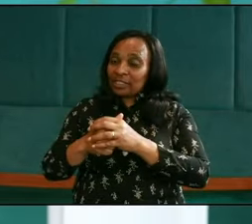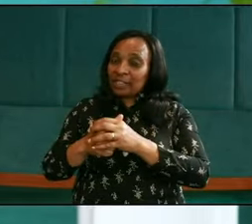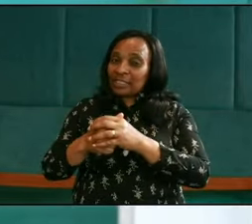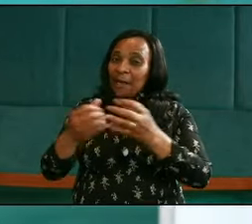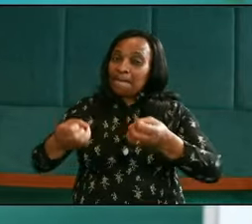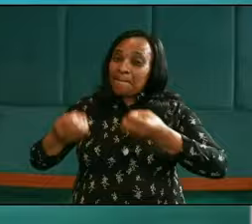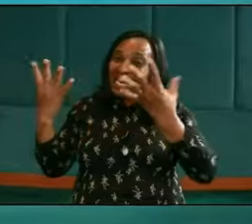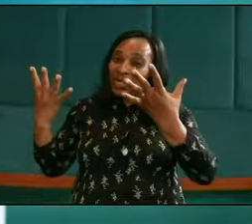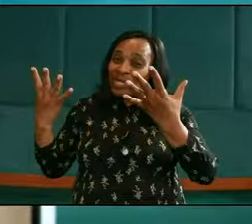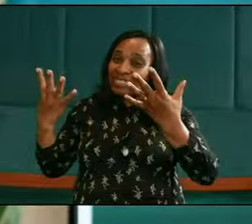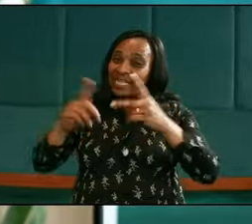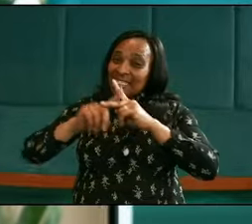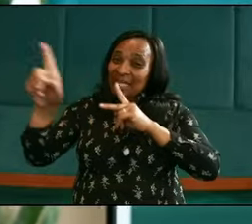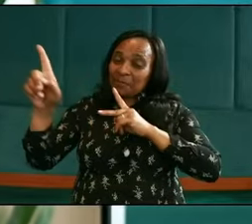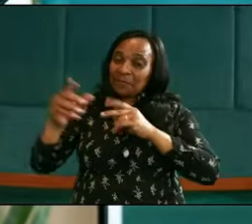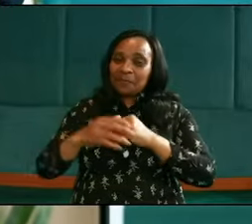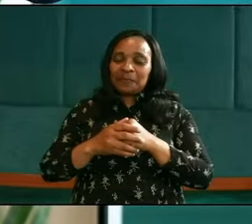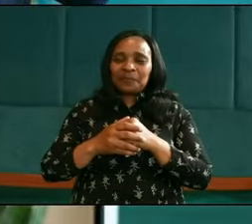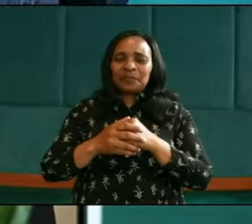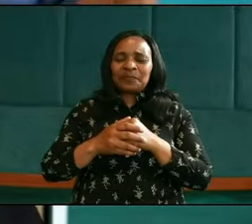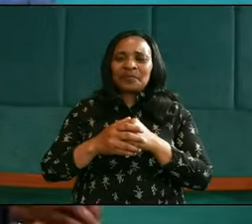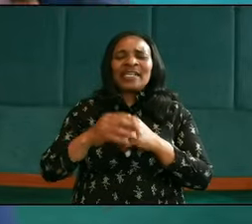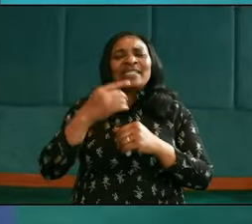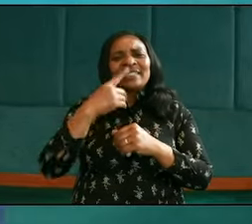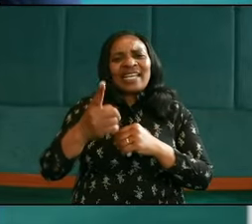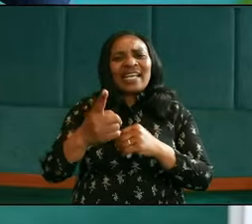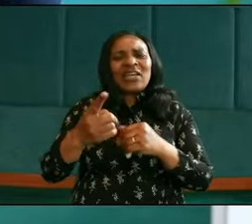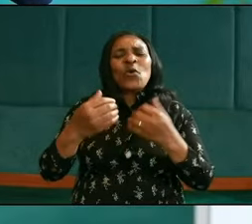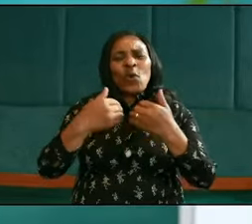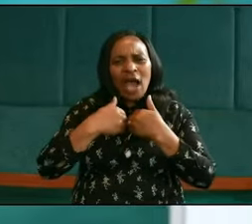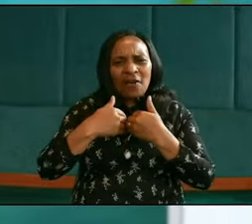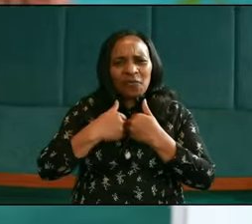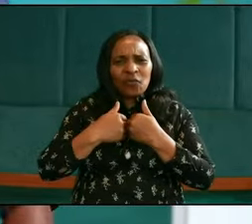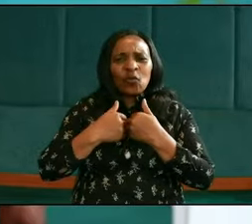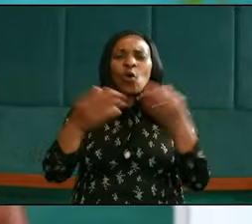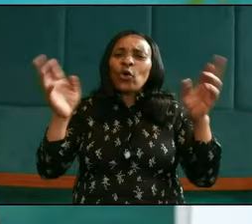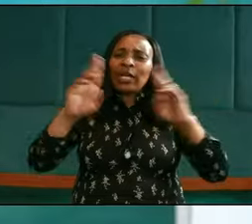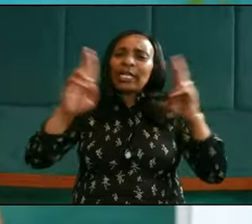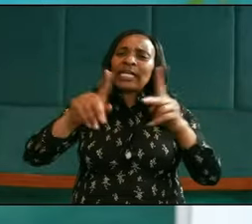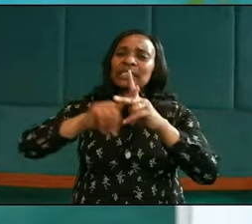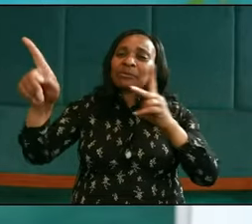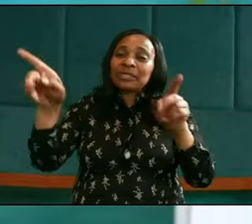Miraculous Escape. It is saying we have escaped as a bird.